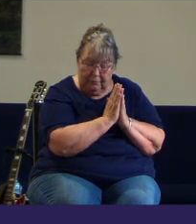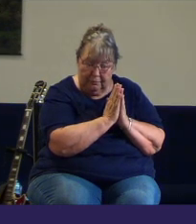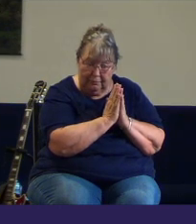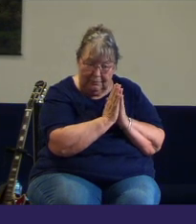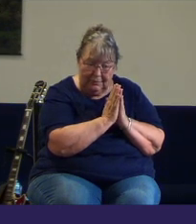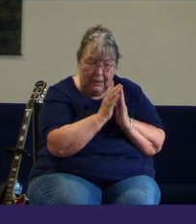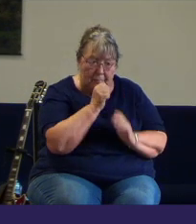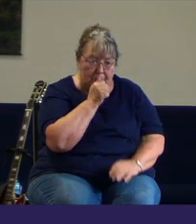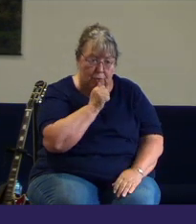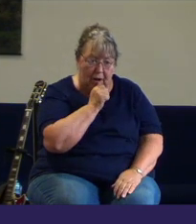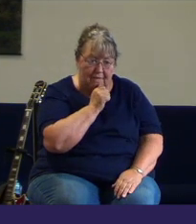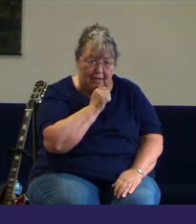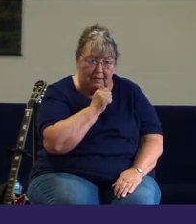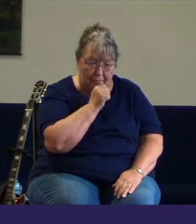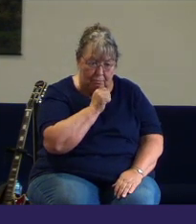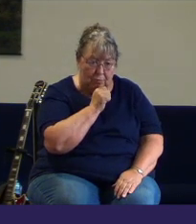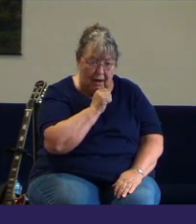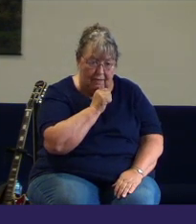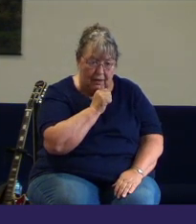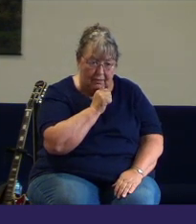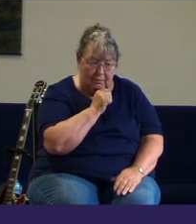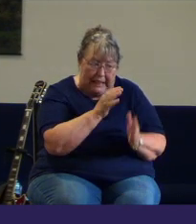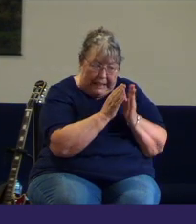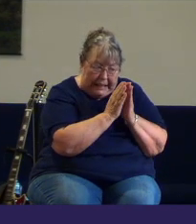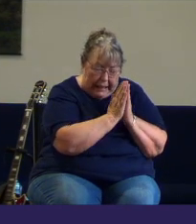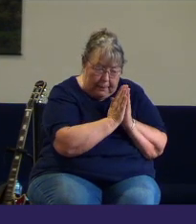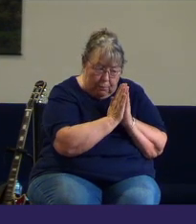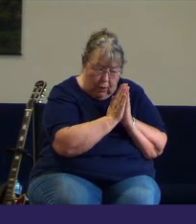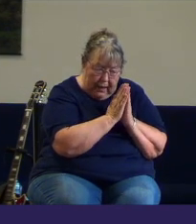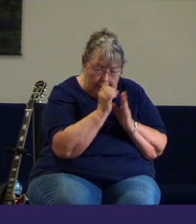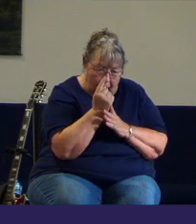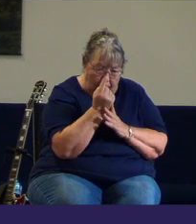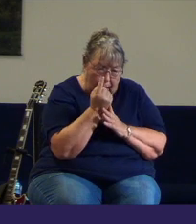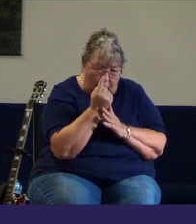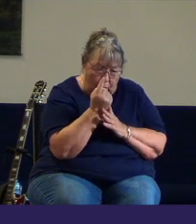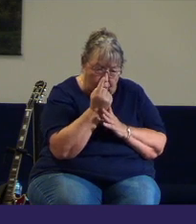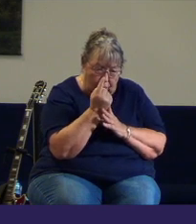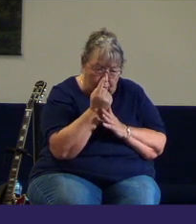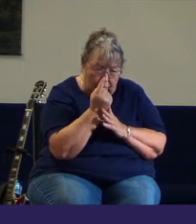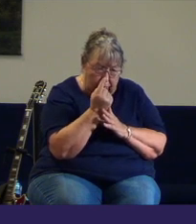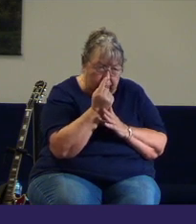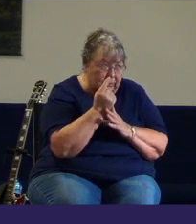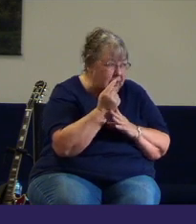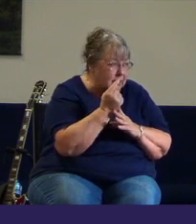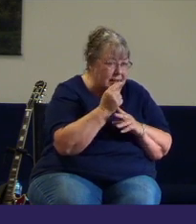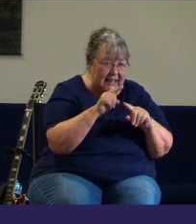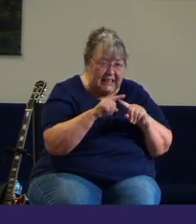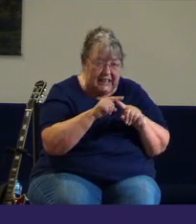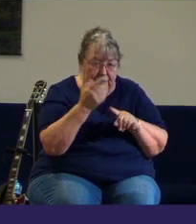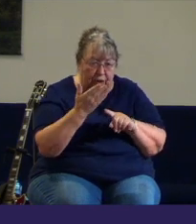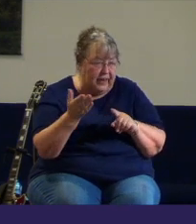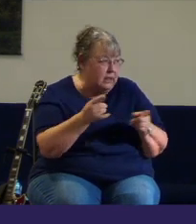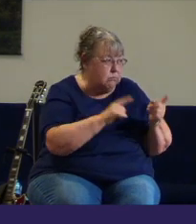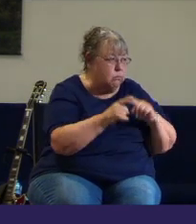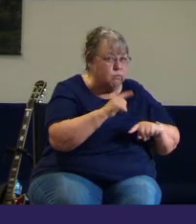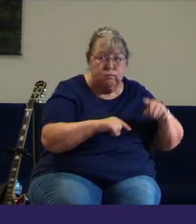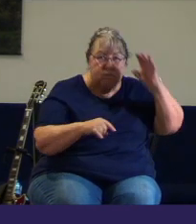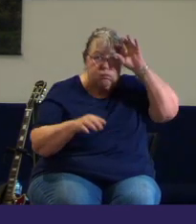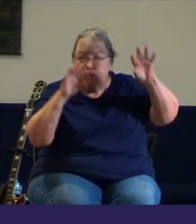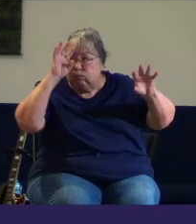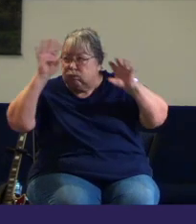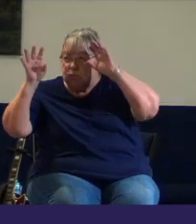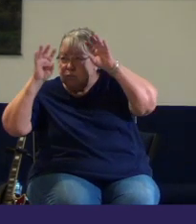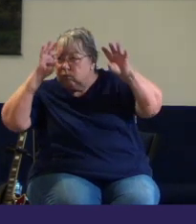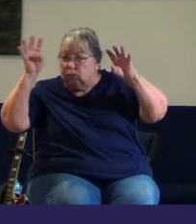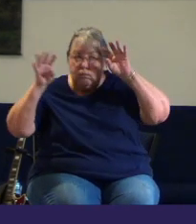privately. He prayed alone. He prayed, you know, so that he would be undistracted, right? I've mentioned before from this pulpit the importance of